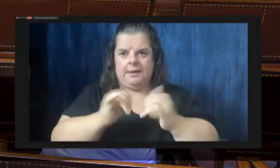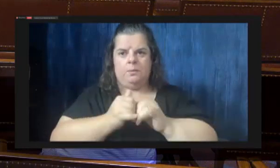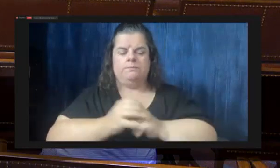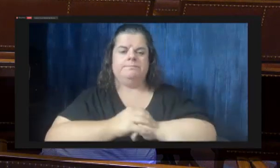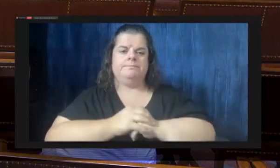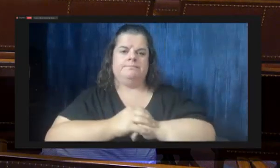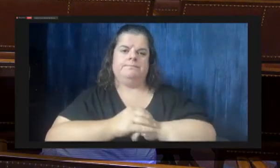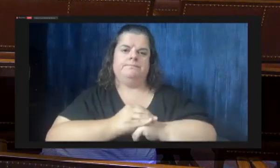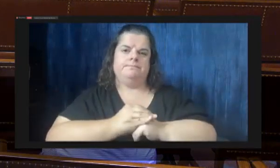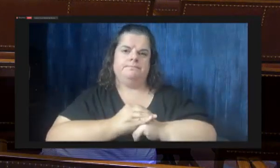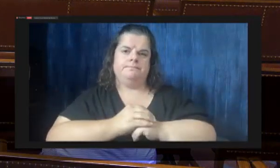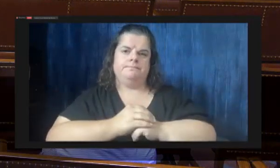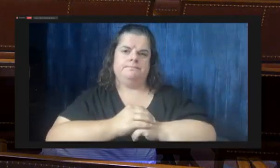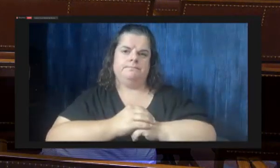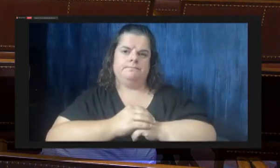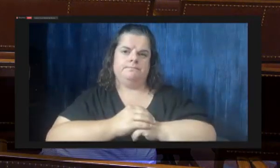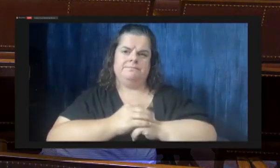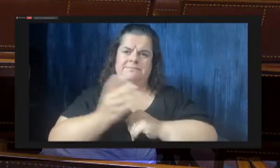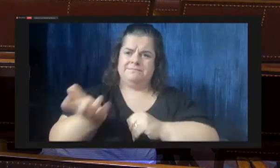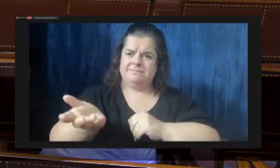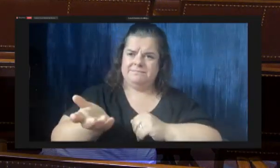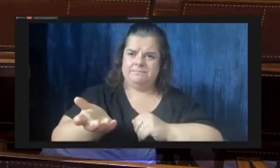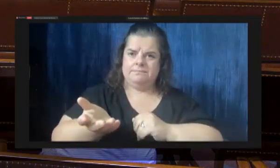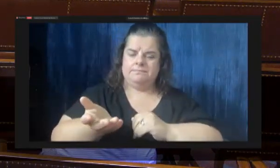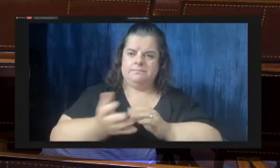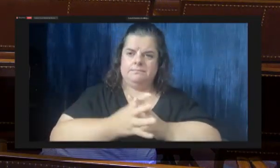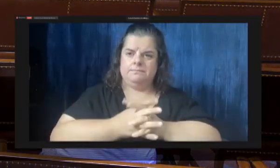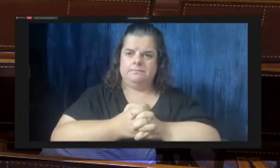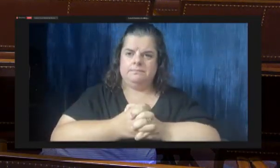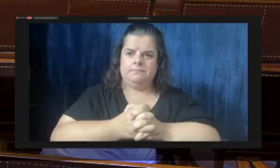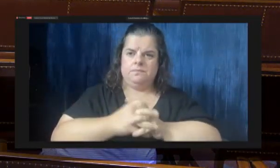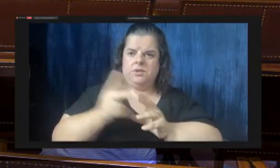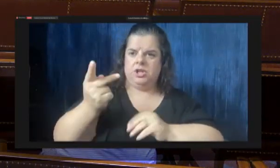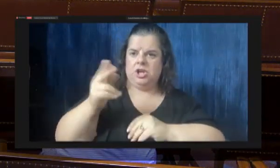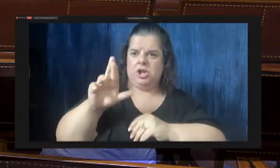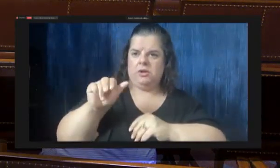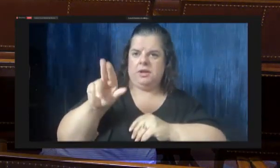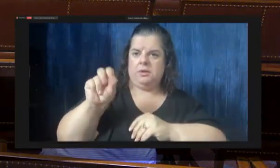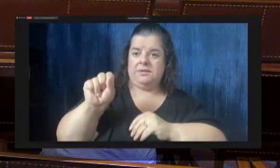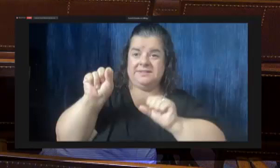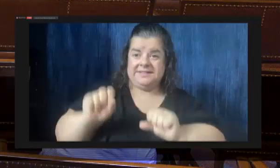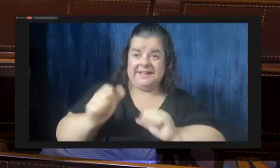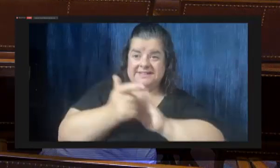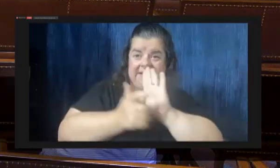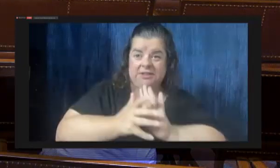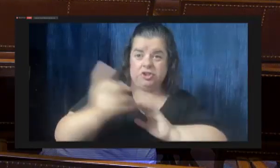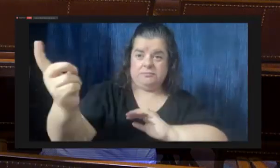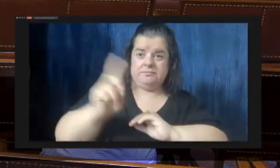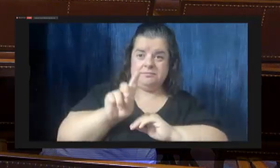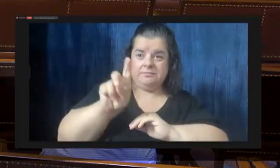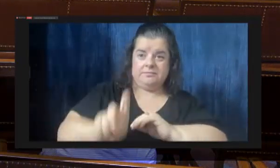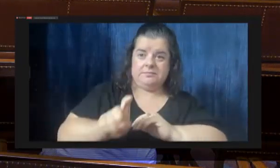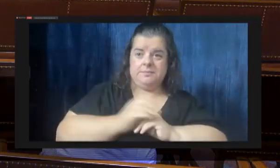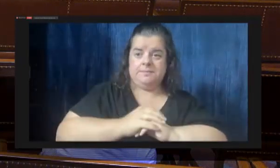Orbit, anything? So, okay. Councilman Krause? Yeah, maybe we have the solicitor. Thank you.